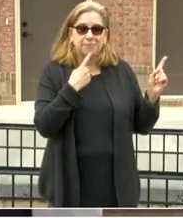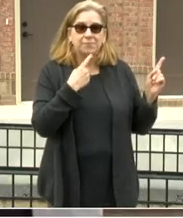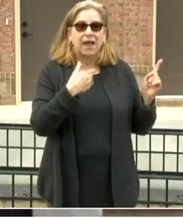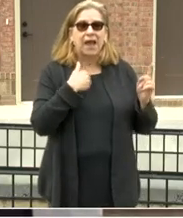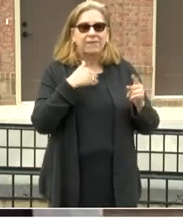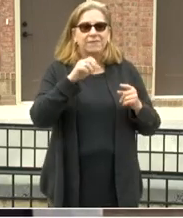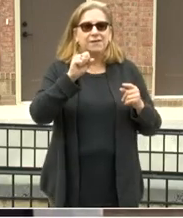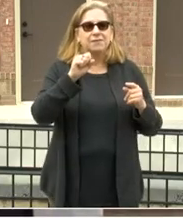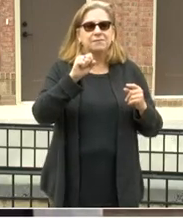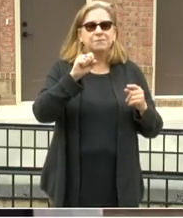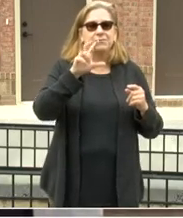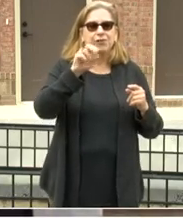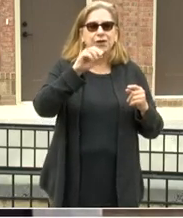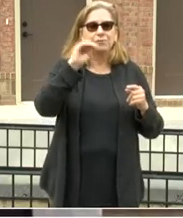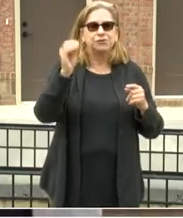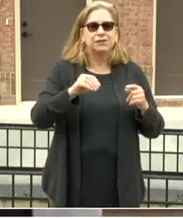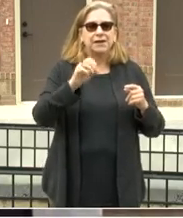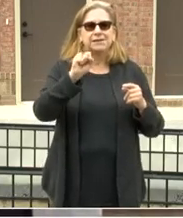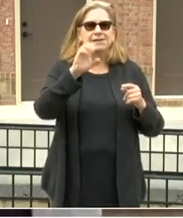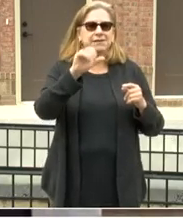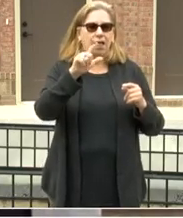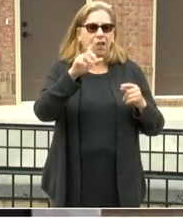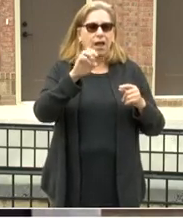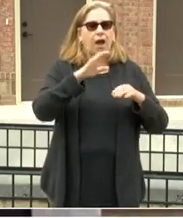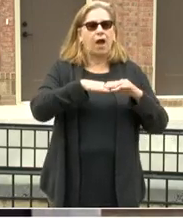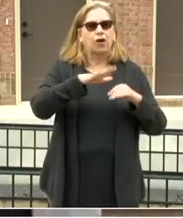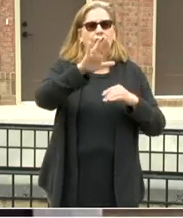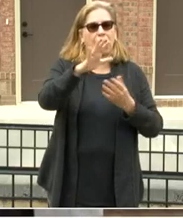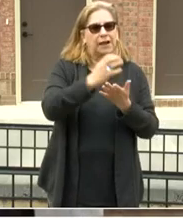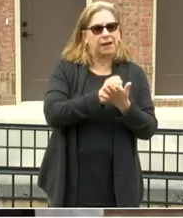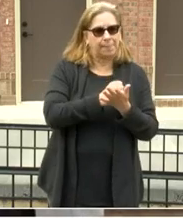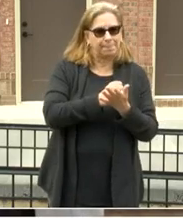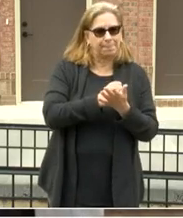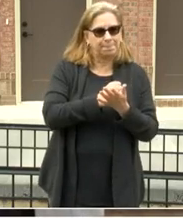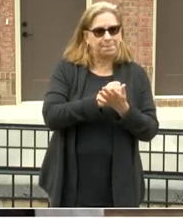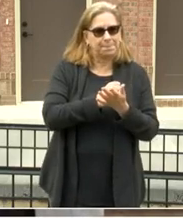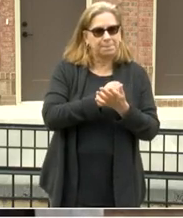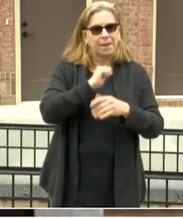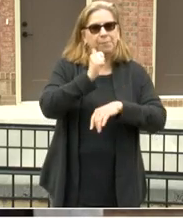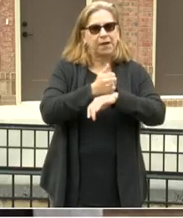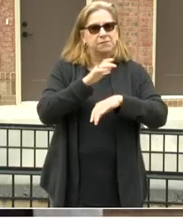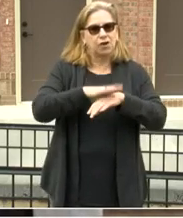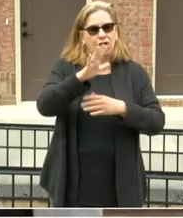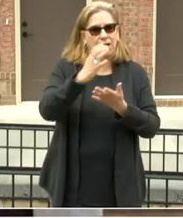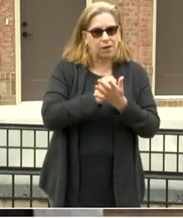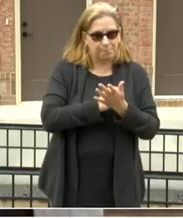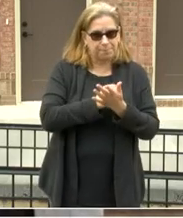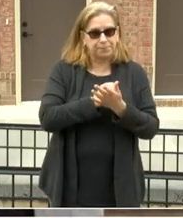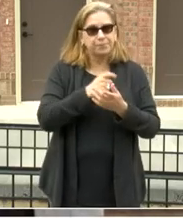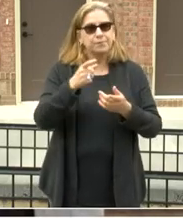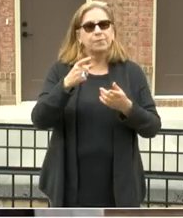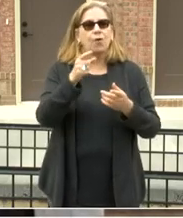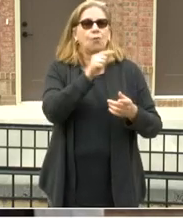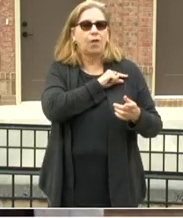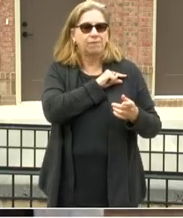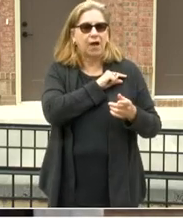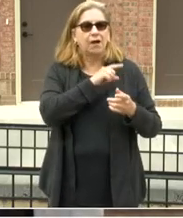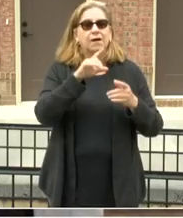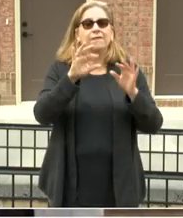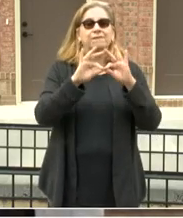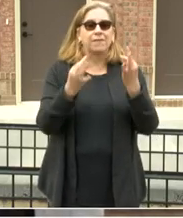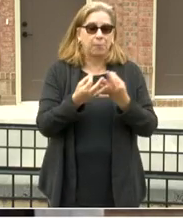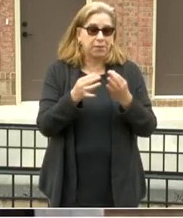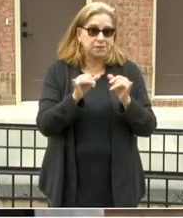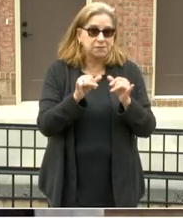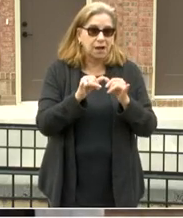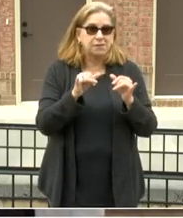that 30% of their income based on their the income of the household and the family size of it. So I wouldn't be able to do that math right in front of